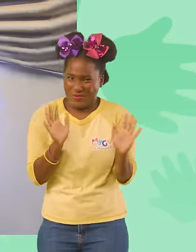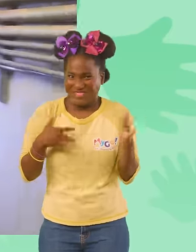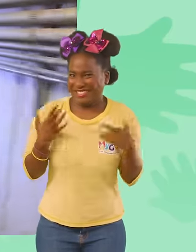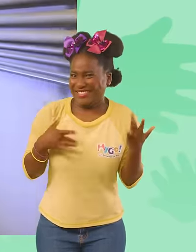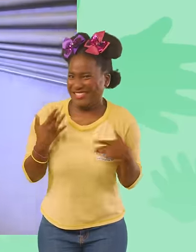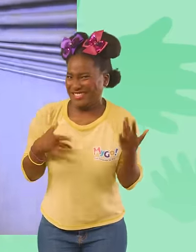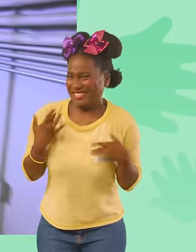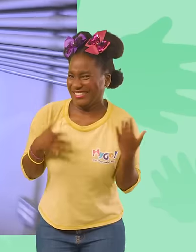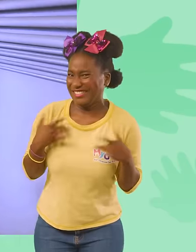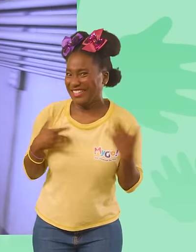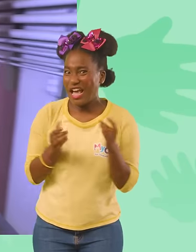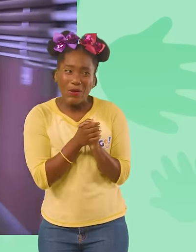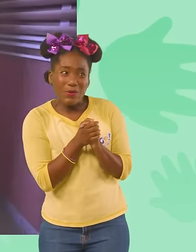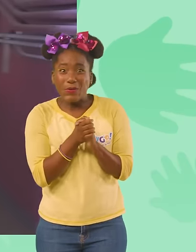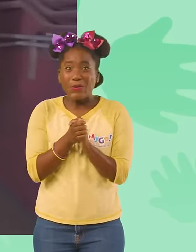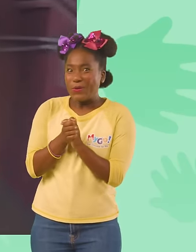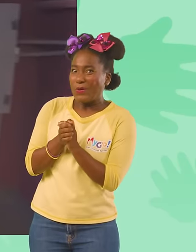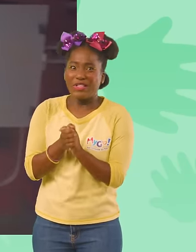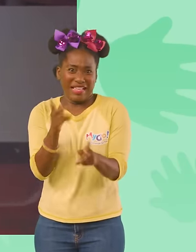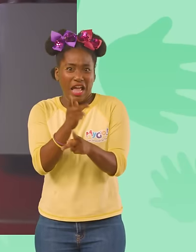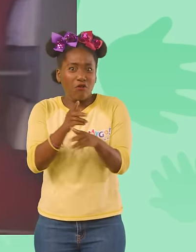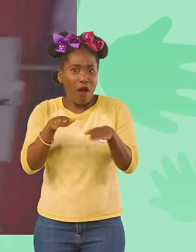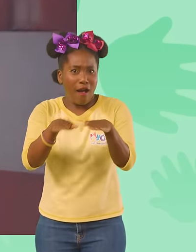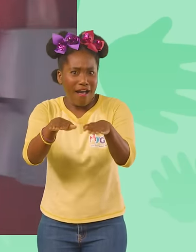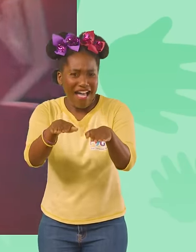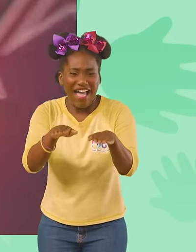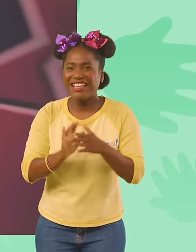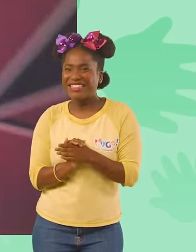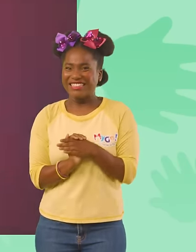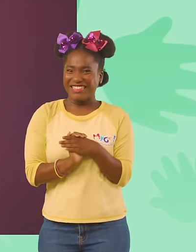Ooh, I am so excited! Watch your step.